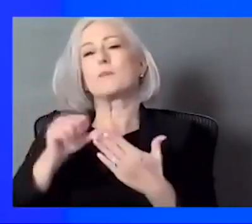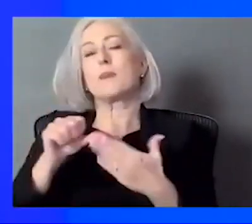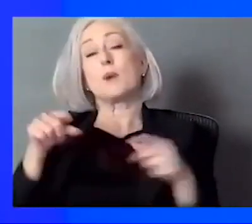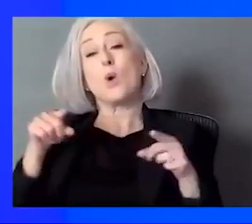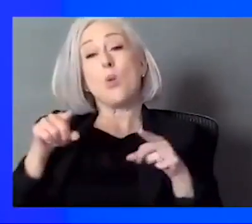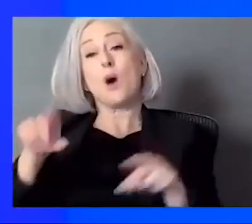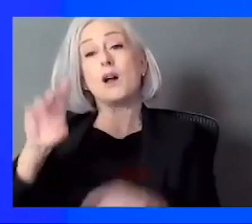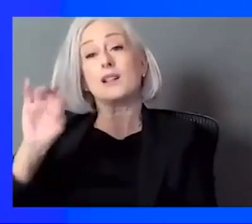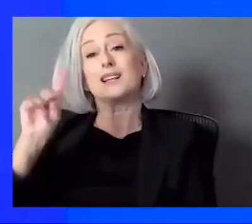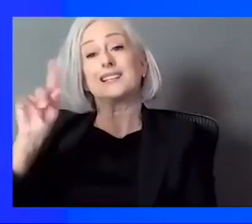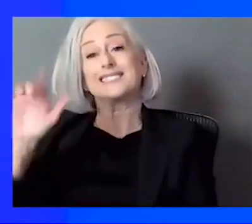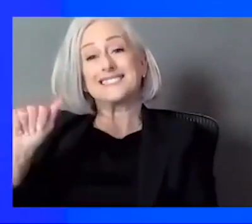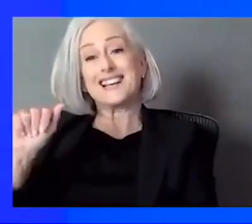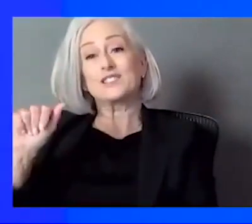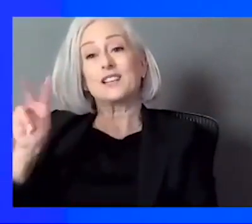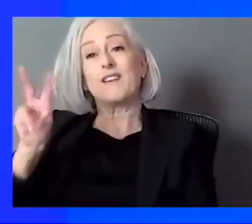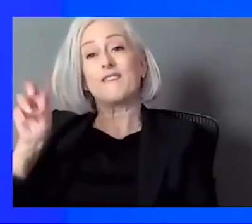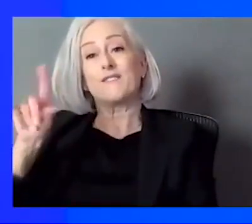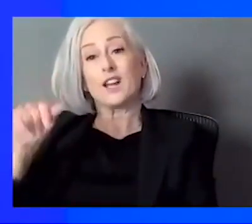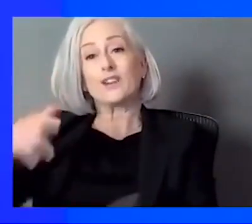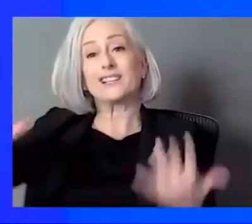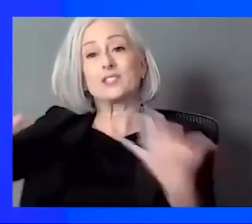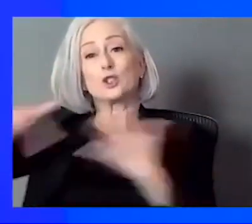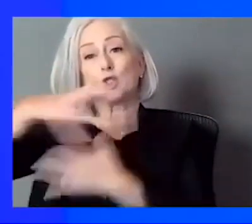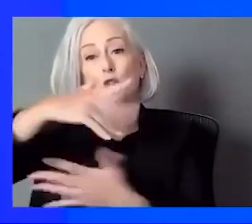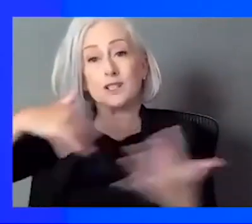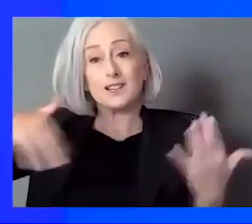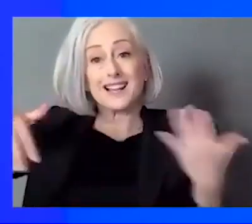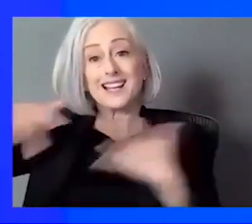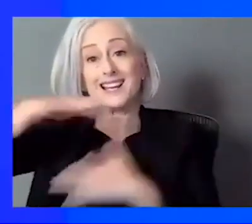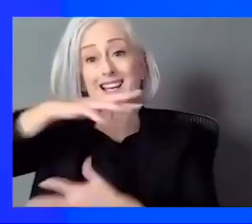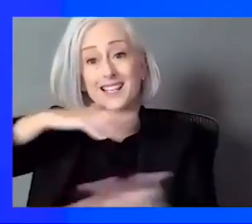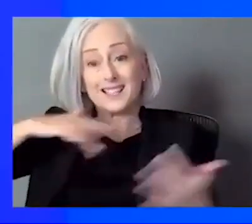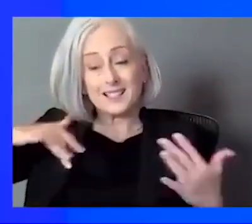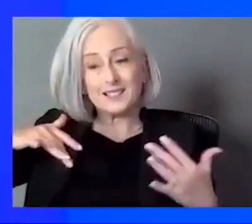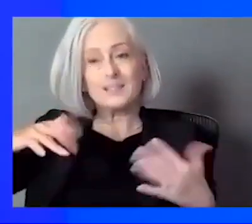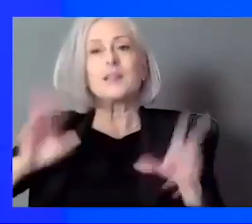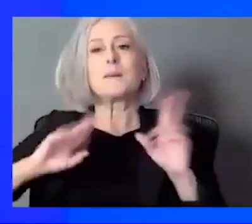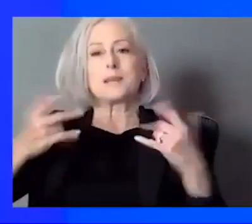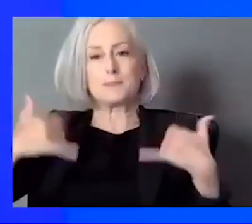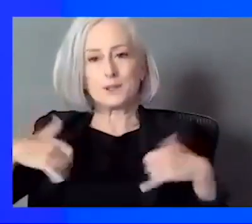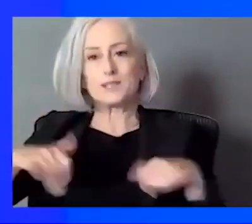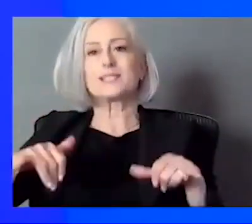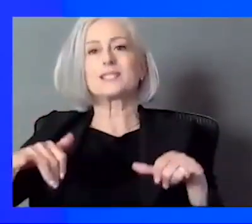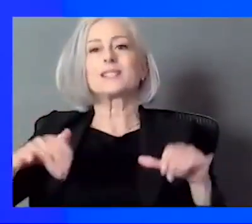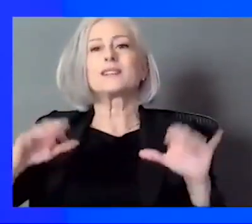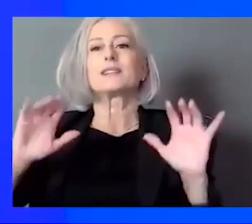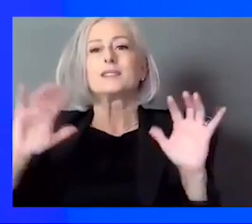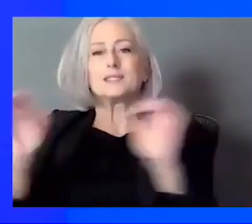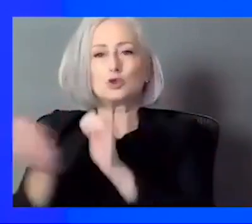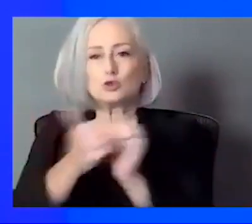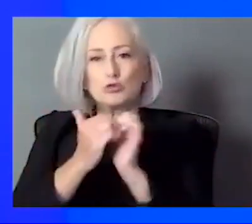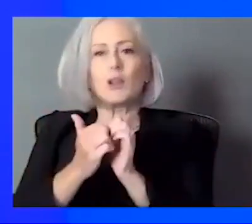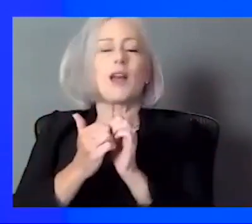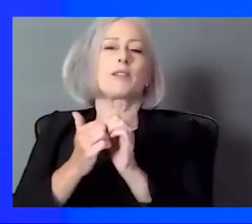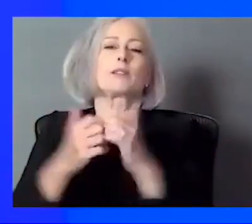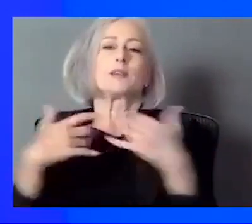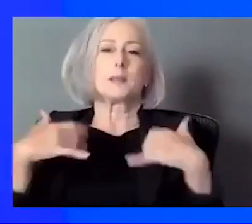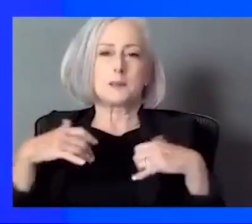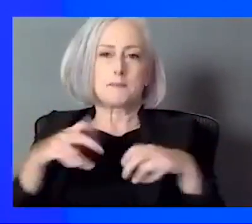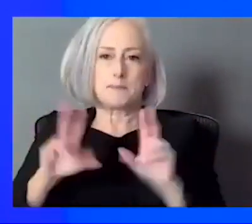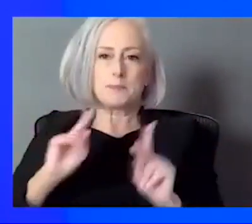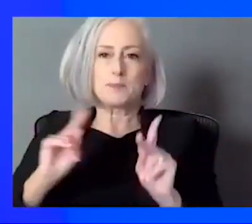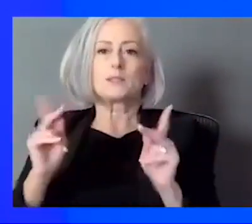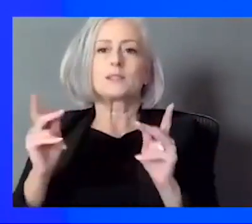circulating, people are gathering. People are not wearing masks. And so those type of confounding behaviors really adds to the spread